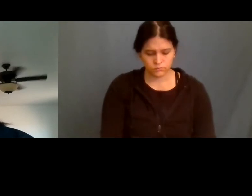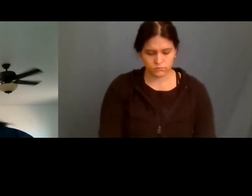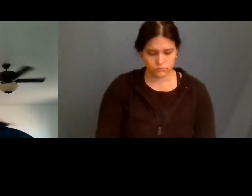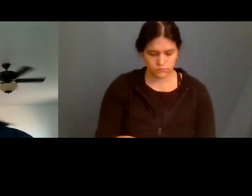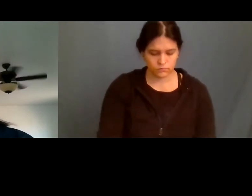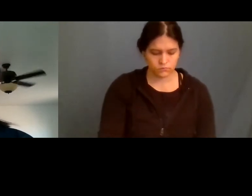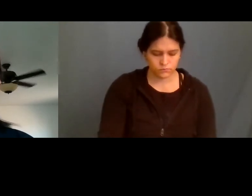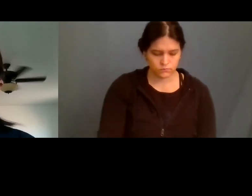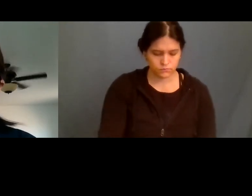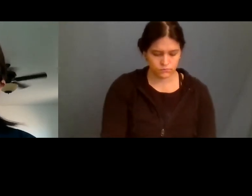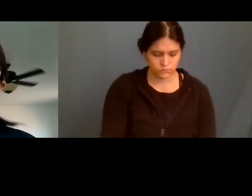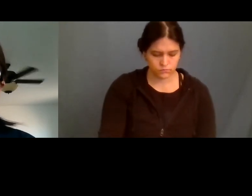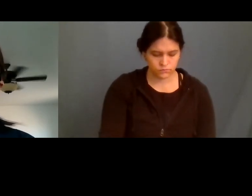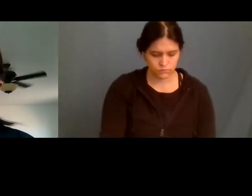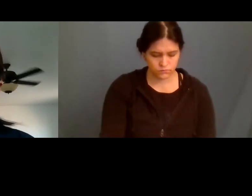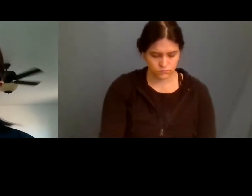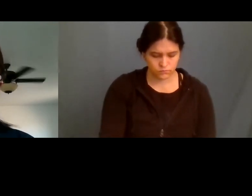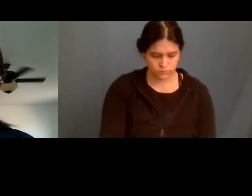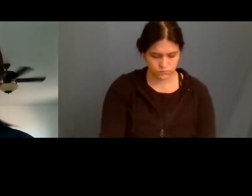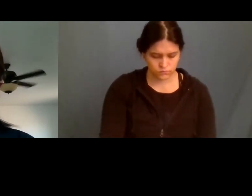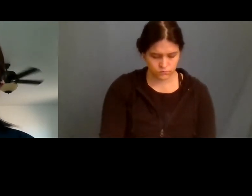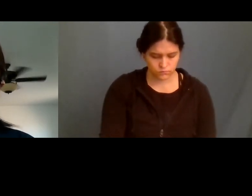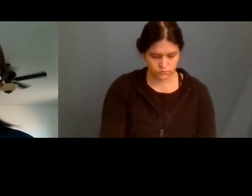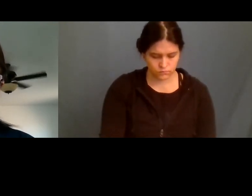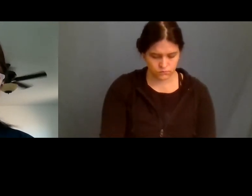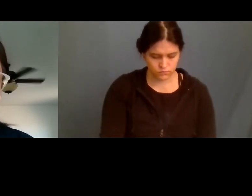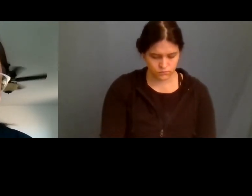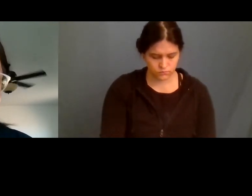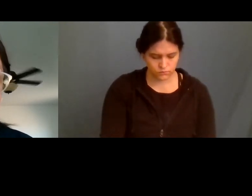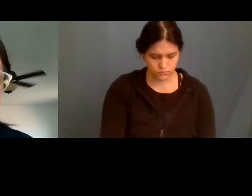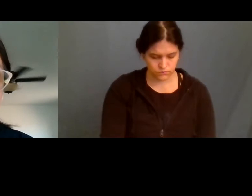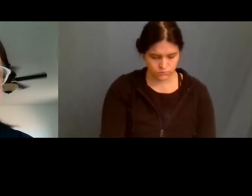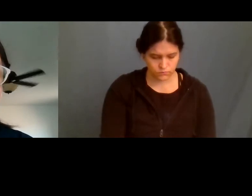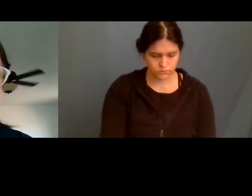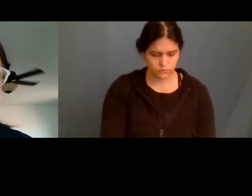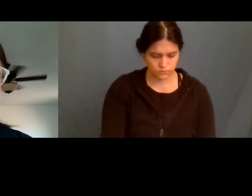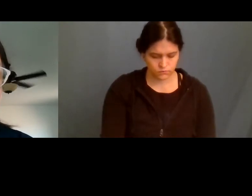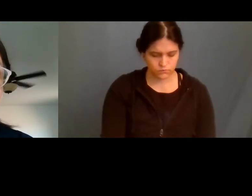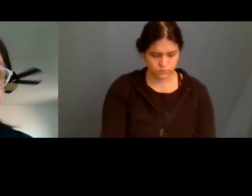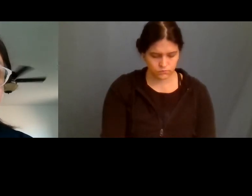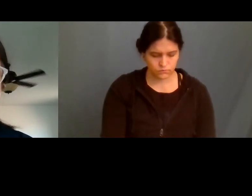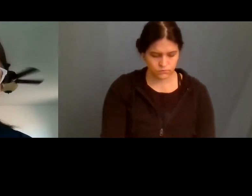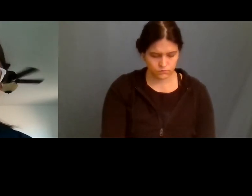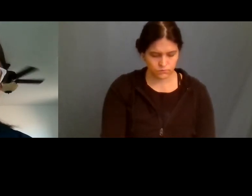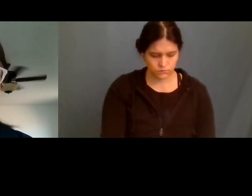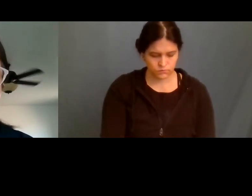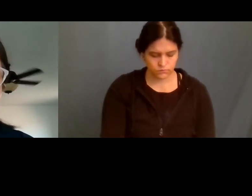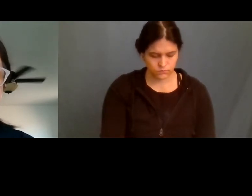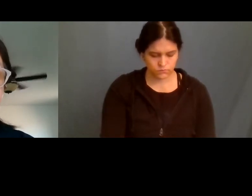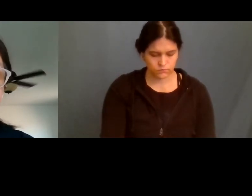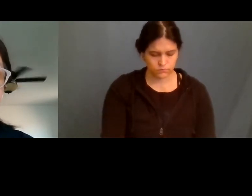chini echo. Not a shaman lini the kaishi, though she's a little yo by him, Sahala and given